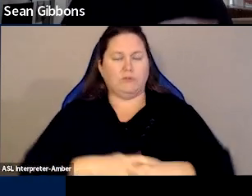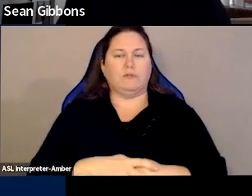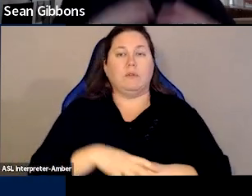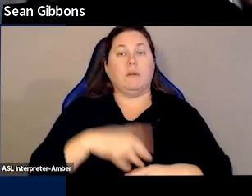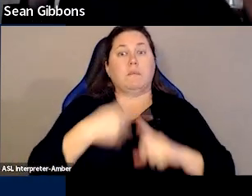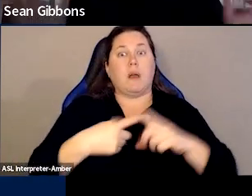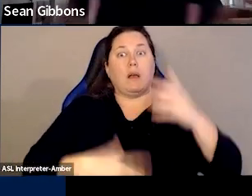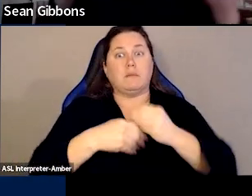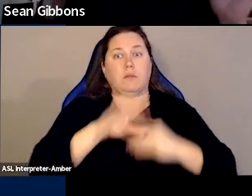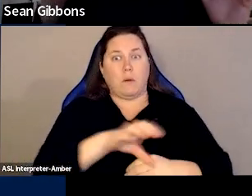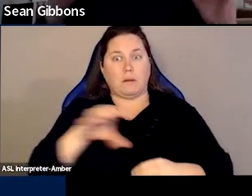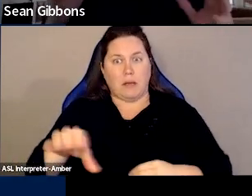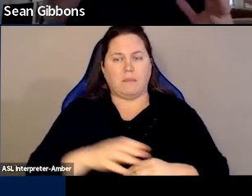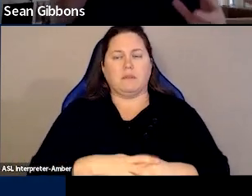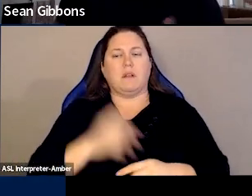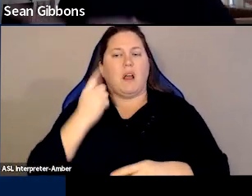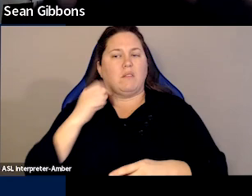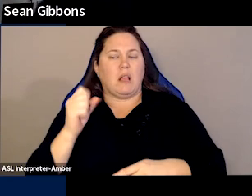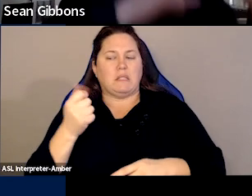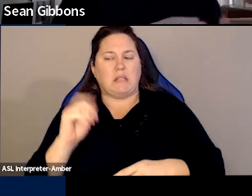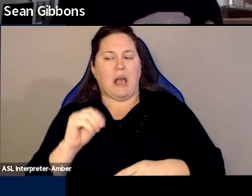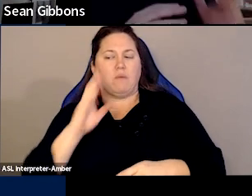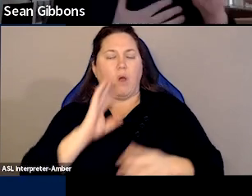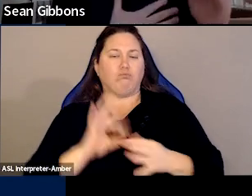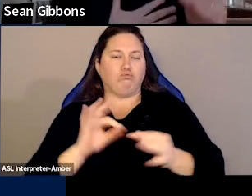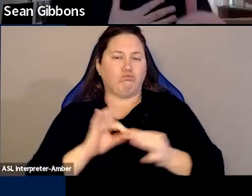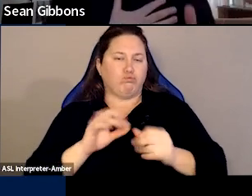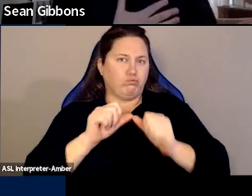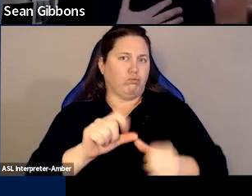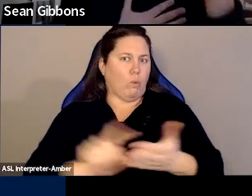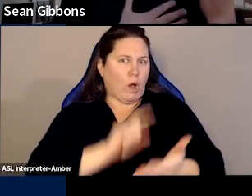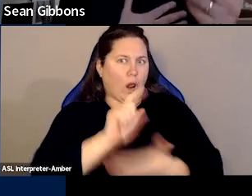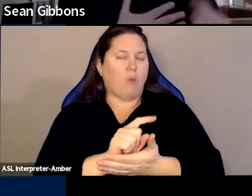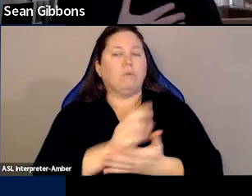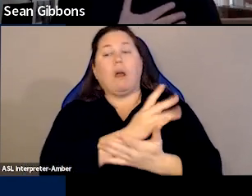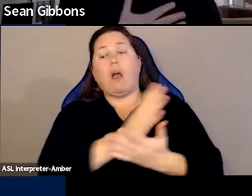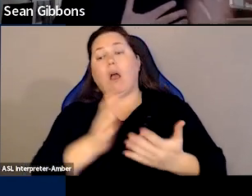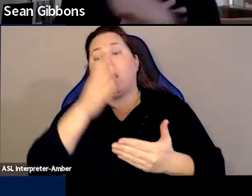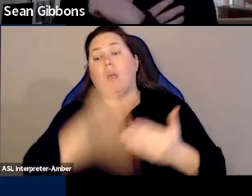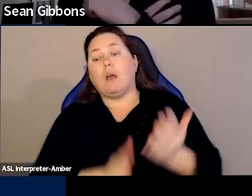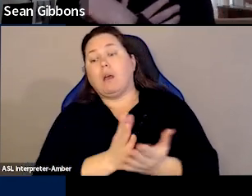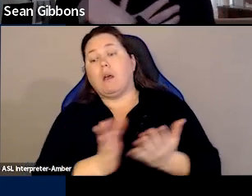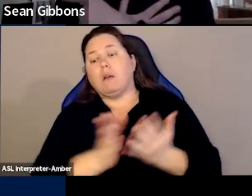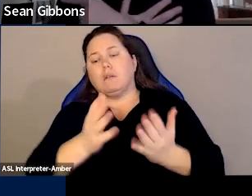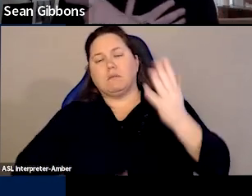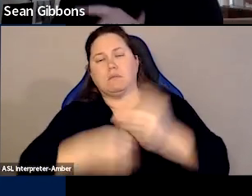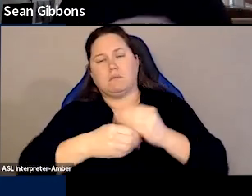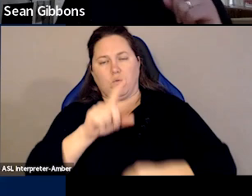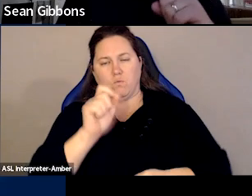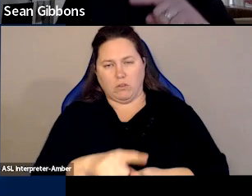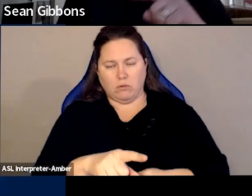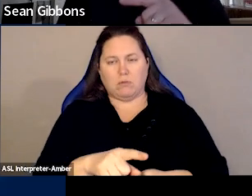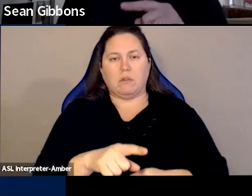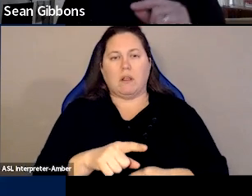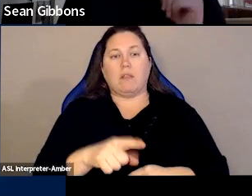final reminder, Sam's going to go for the better part of the hour here. On the other side of that, we'll have time for questions, and we'll put a link into the chat so everybody can join us for office